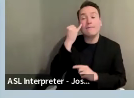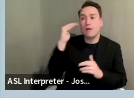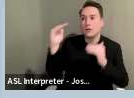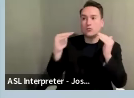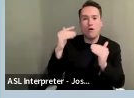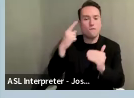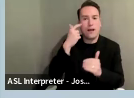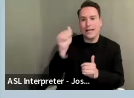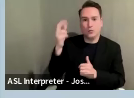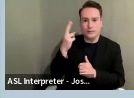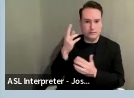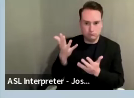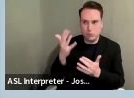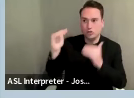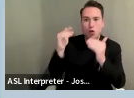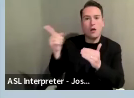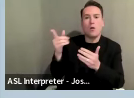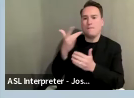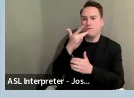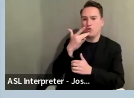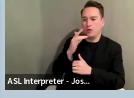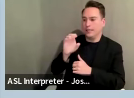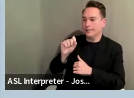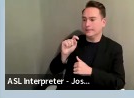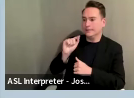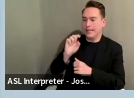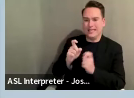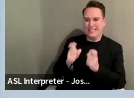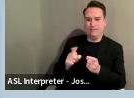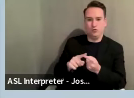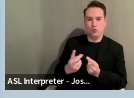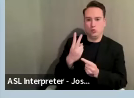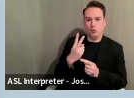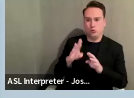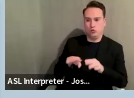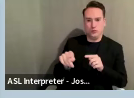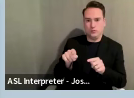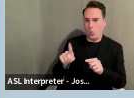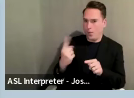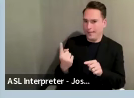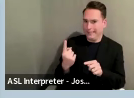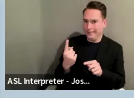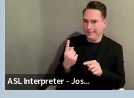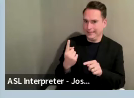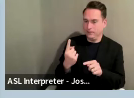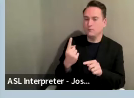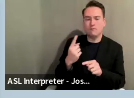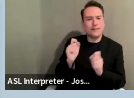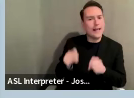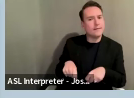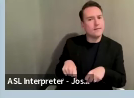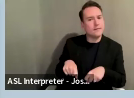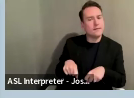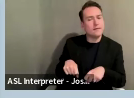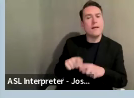their reason is, make sure that their estate only goes to 2 of their kids, that can absolutely happen as long as